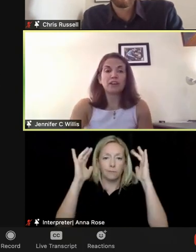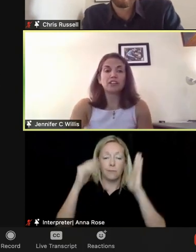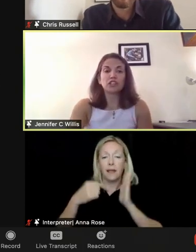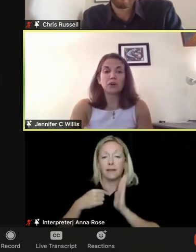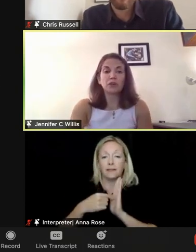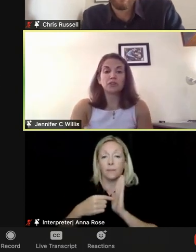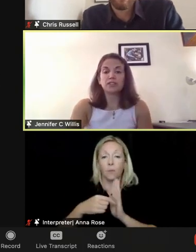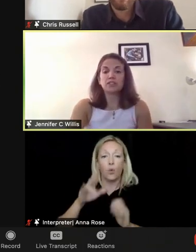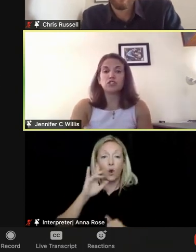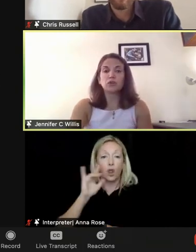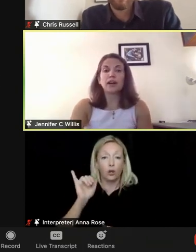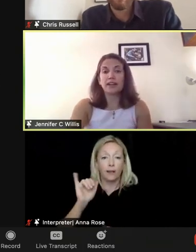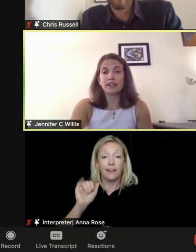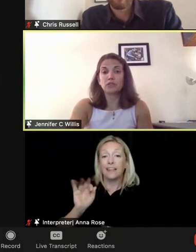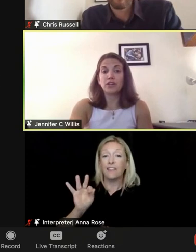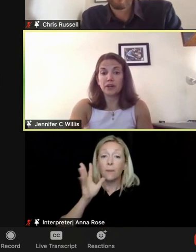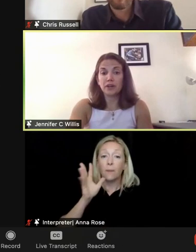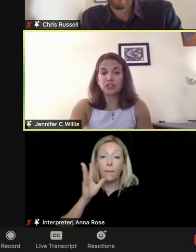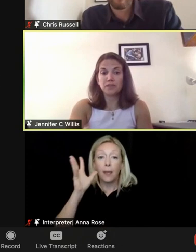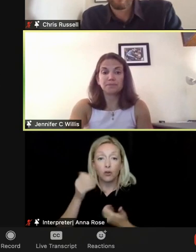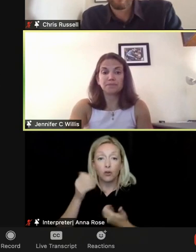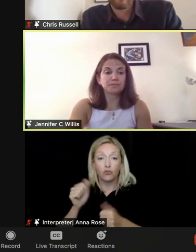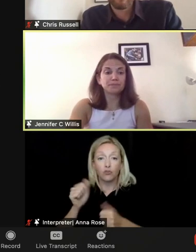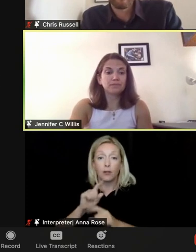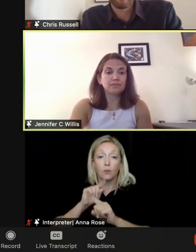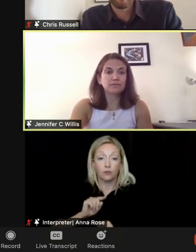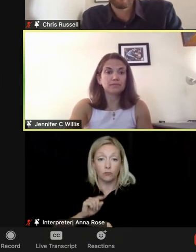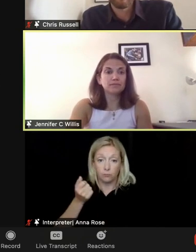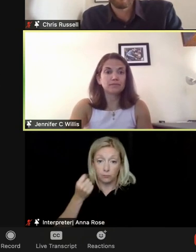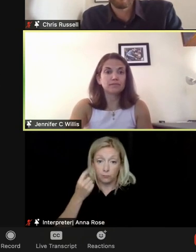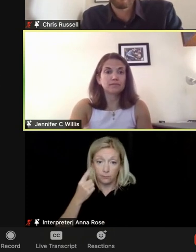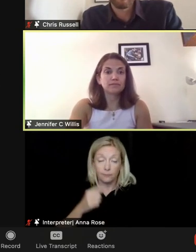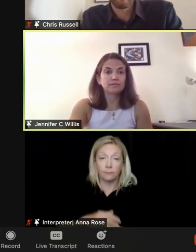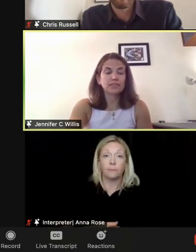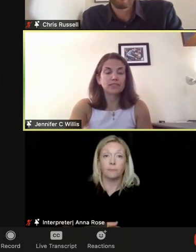things if a parent is going through this and is unsure how to answer that question.